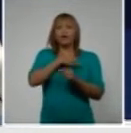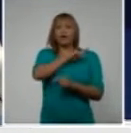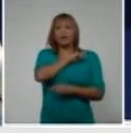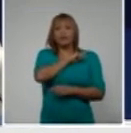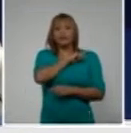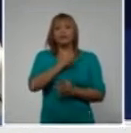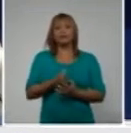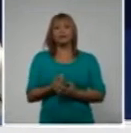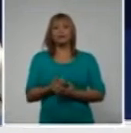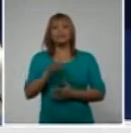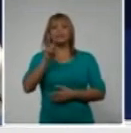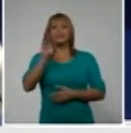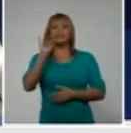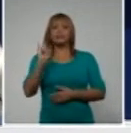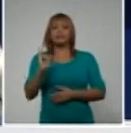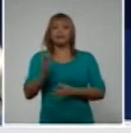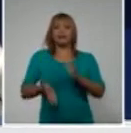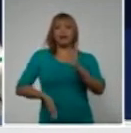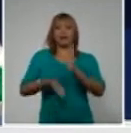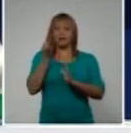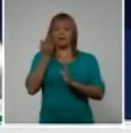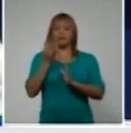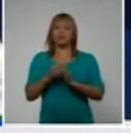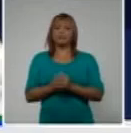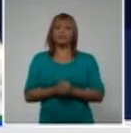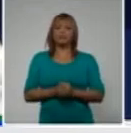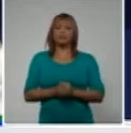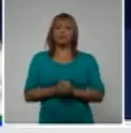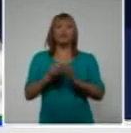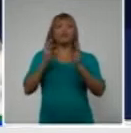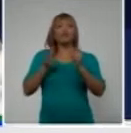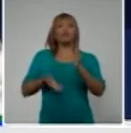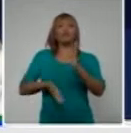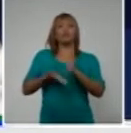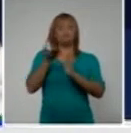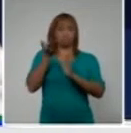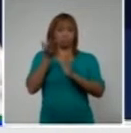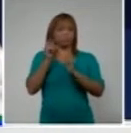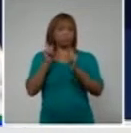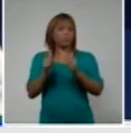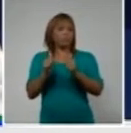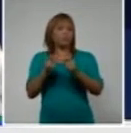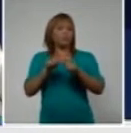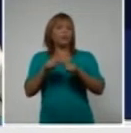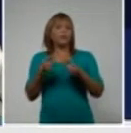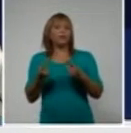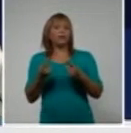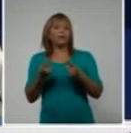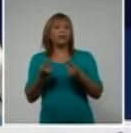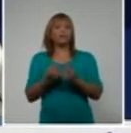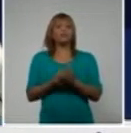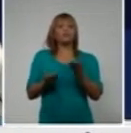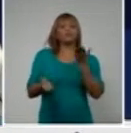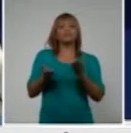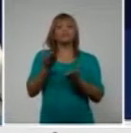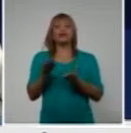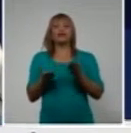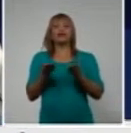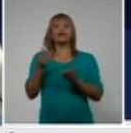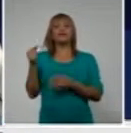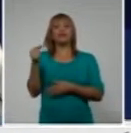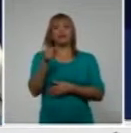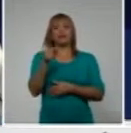critical conditions, 15 in serious conditions, all of them from Havana province and admitted to Havana's